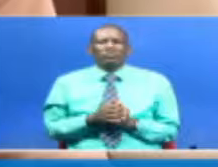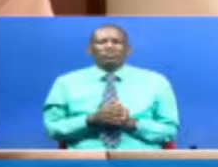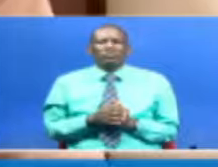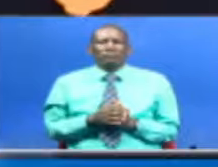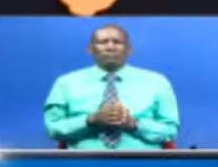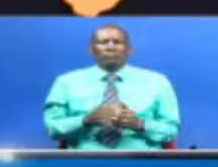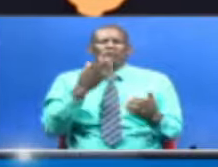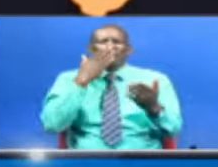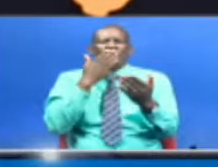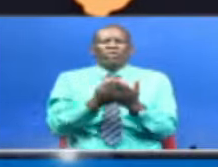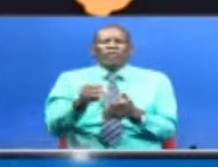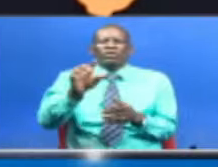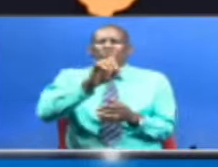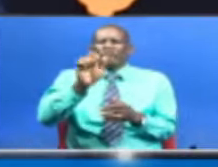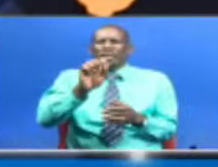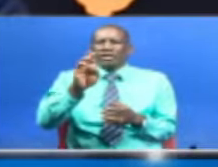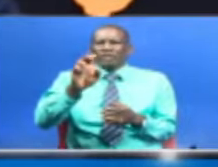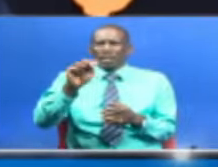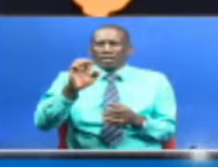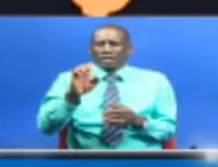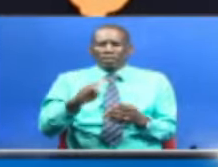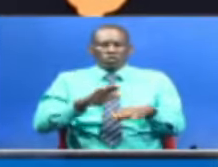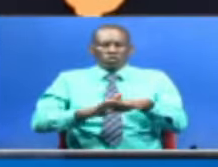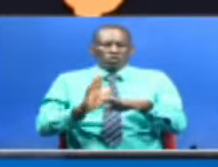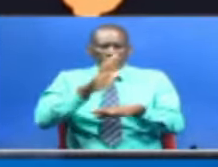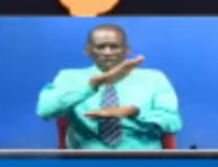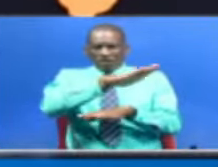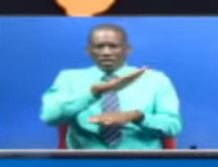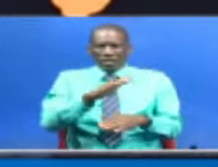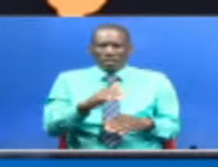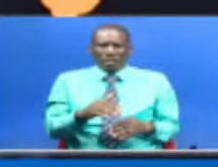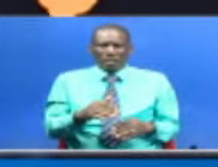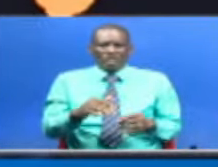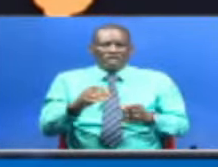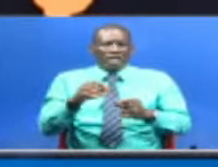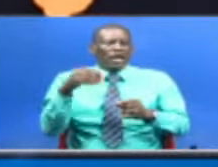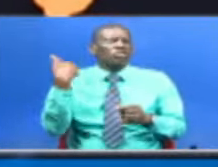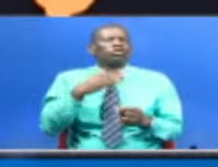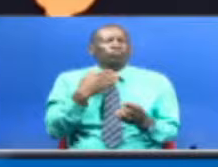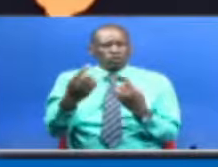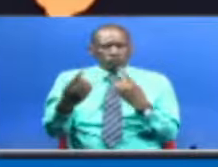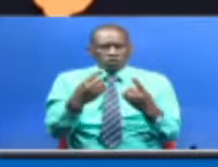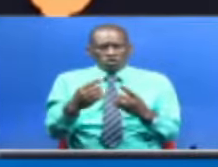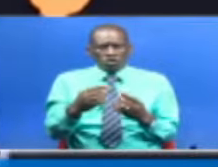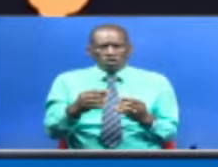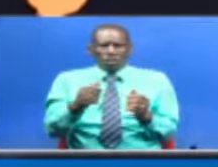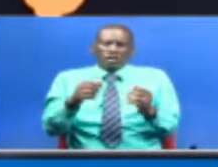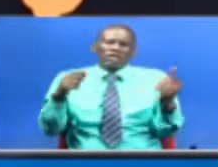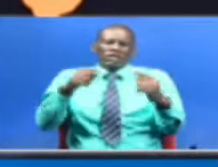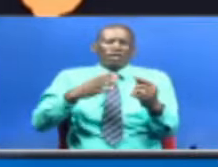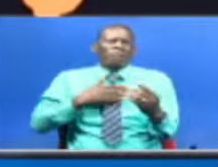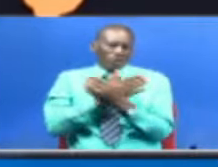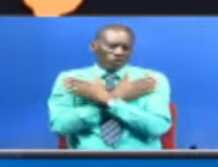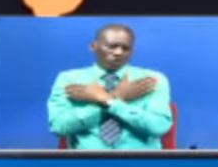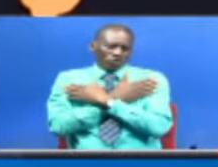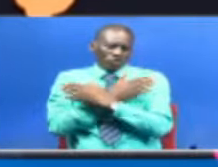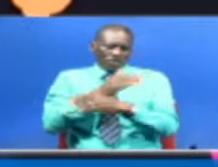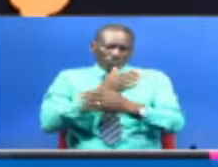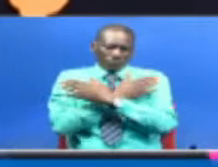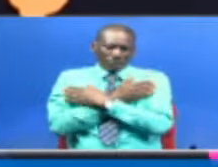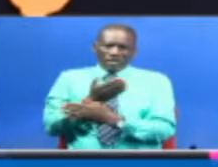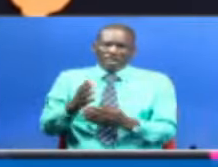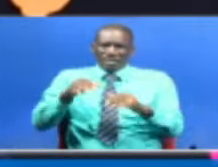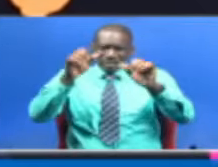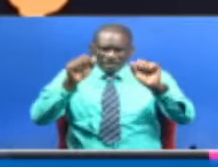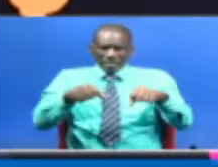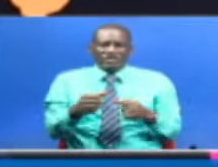Thank you, Zainab, and good evening to the viewers. And I don't desire to throw a punch at my good friend here. But yes, of